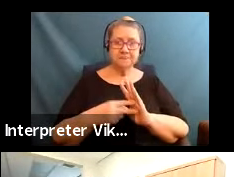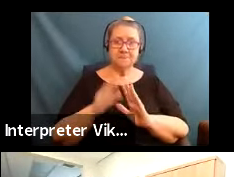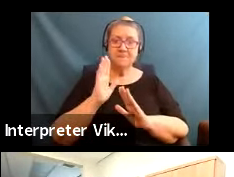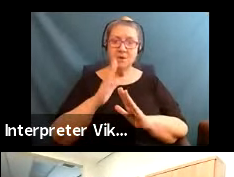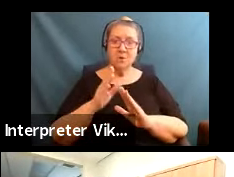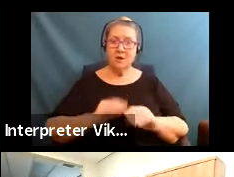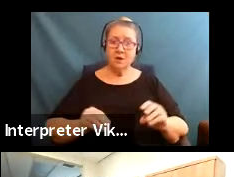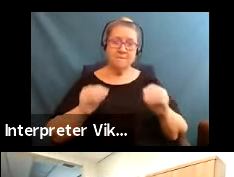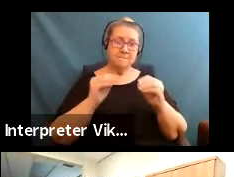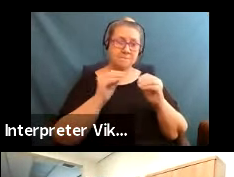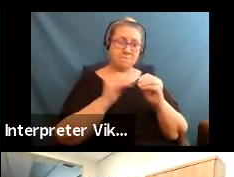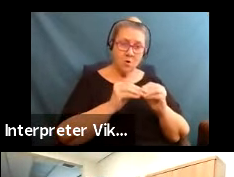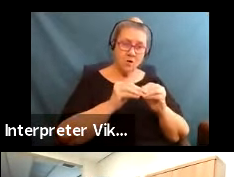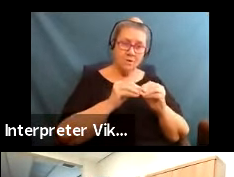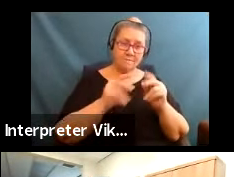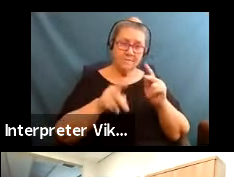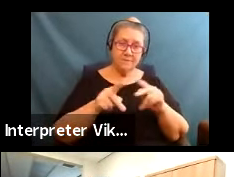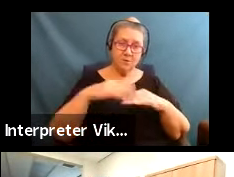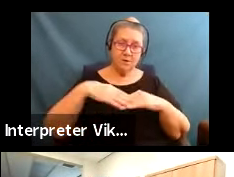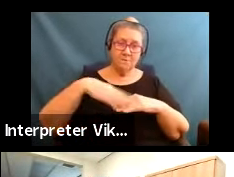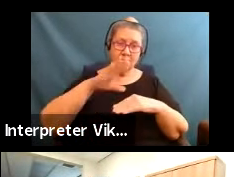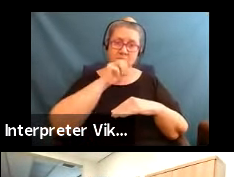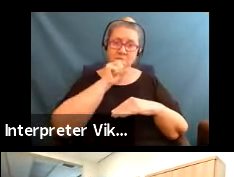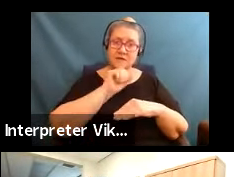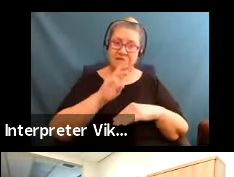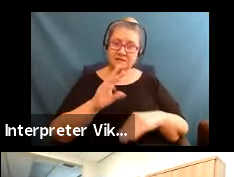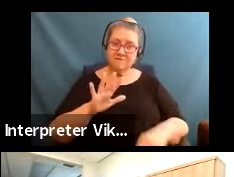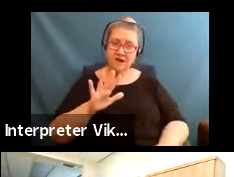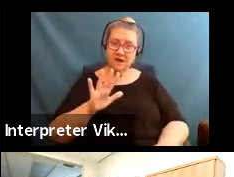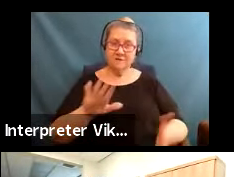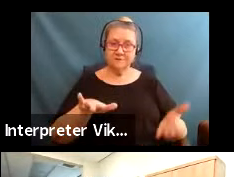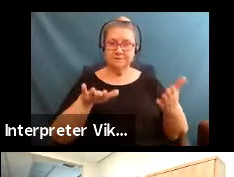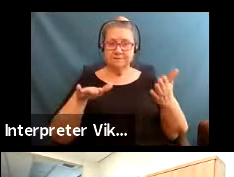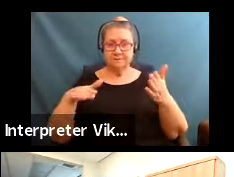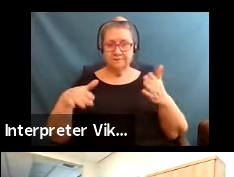more 65-year-olds and older that